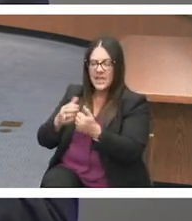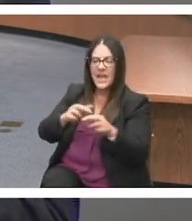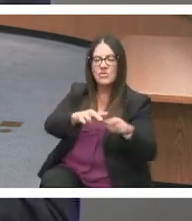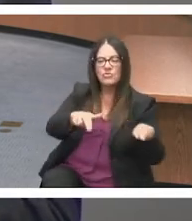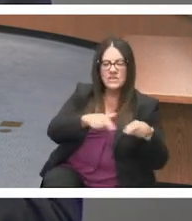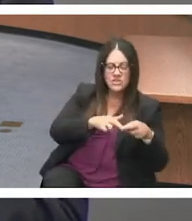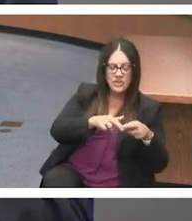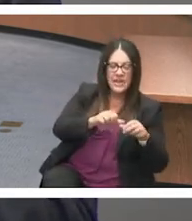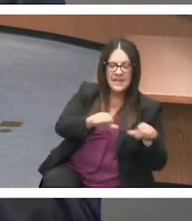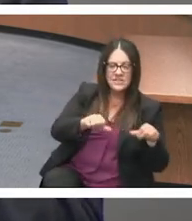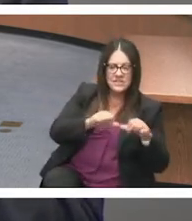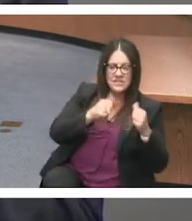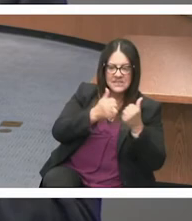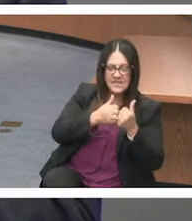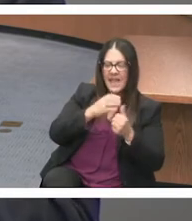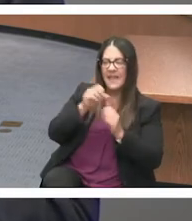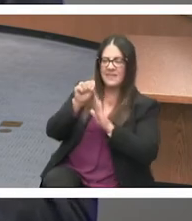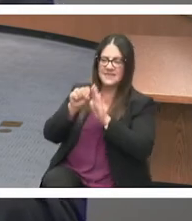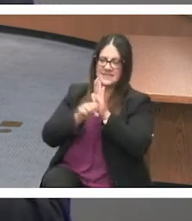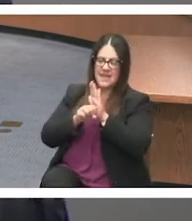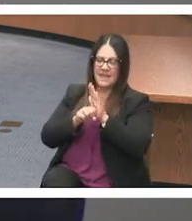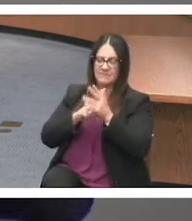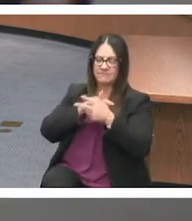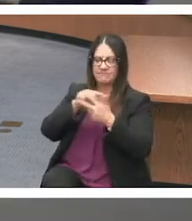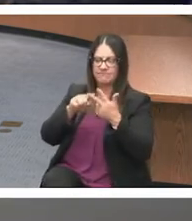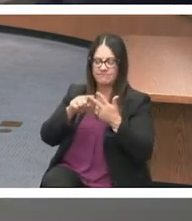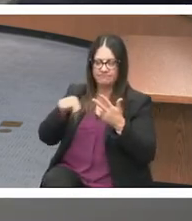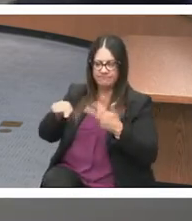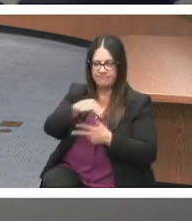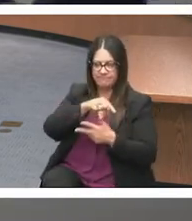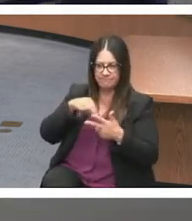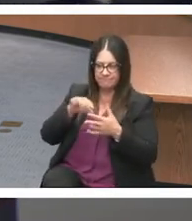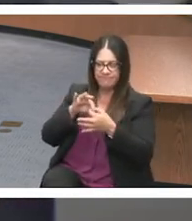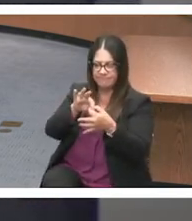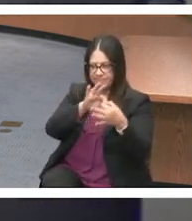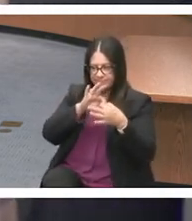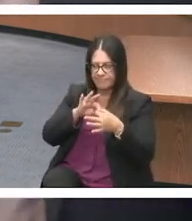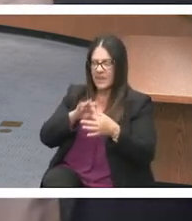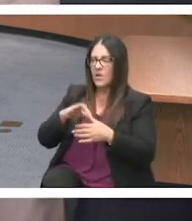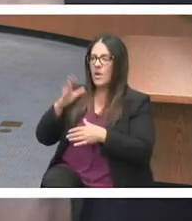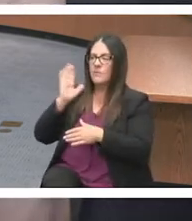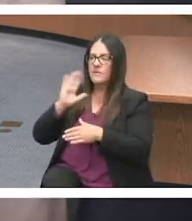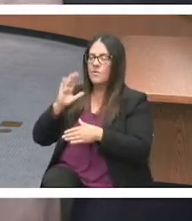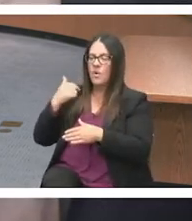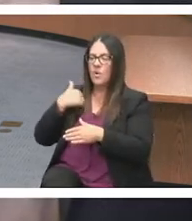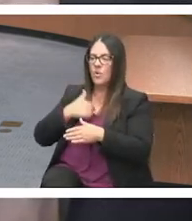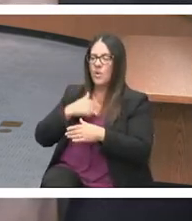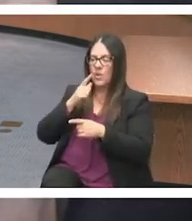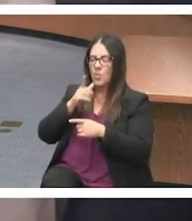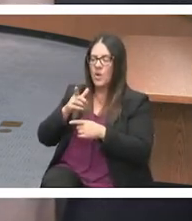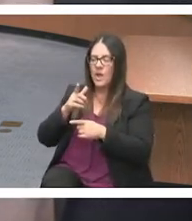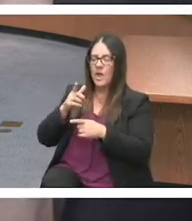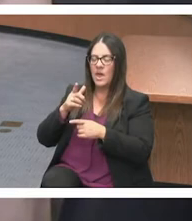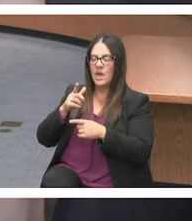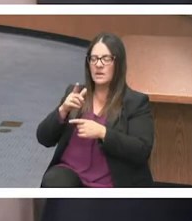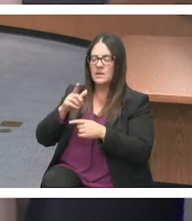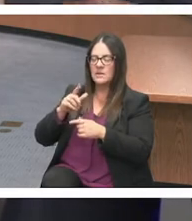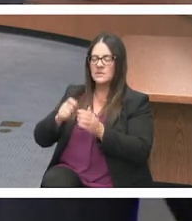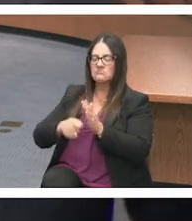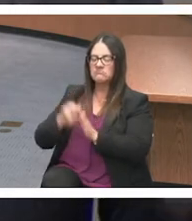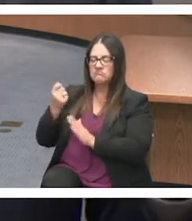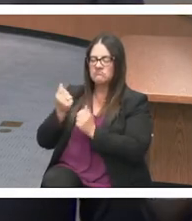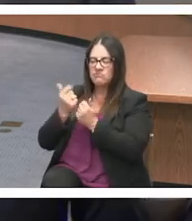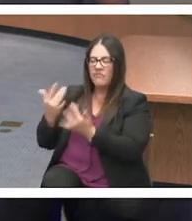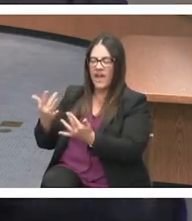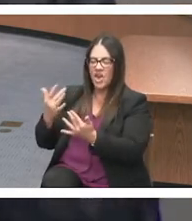agencies and the state, particularly on climate resilience. It used to be that prescribed fire was very challenging because different agencies had